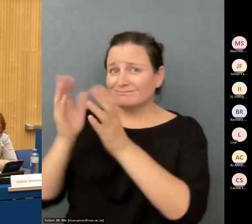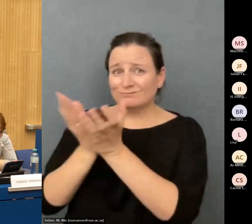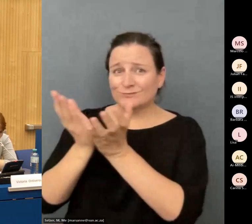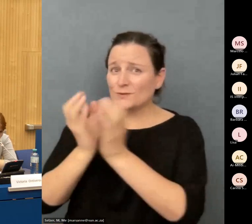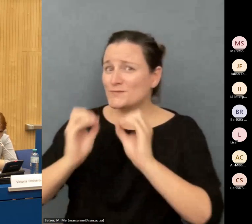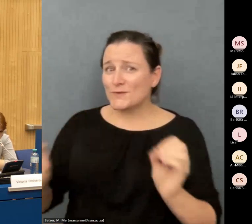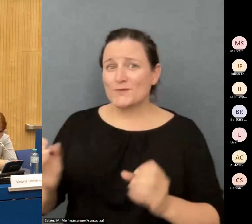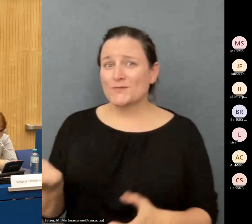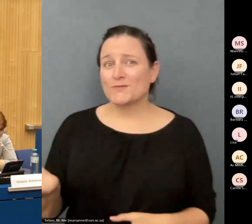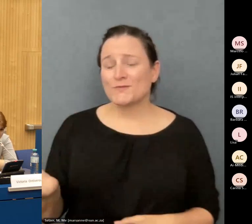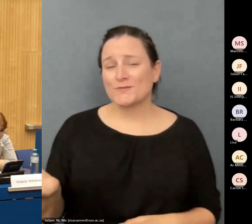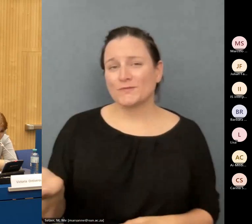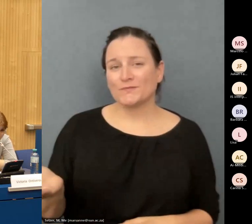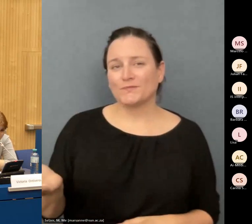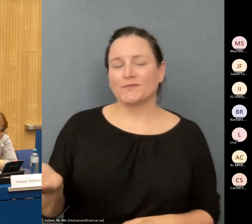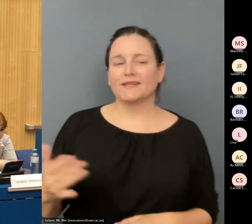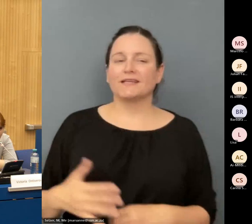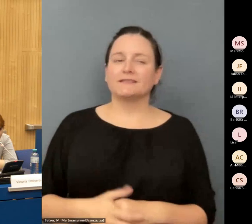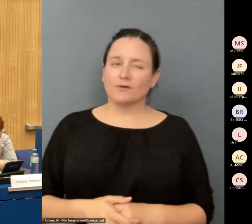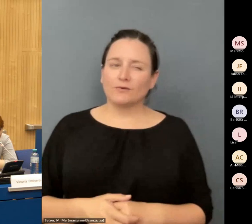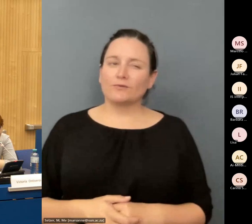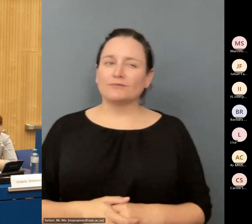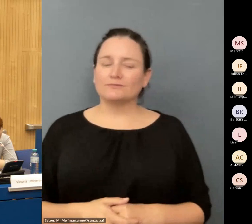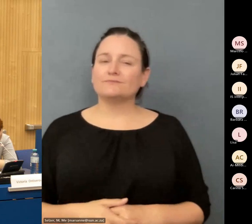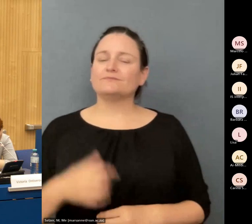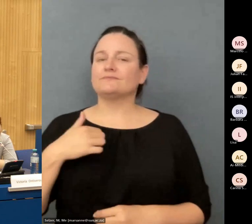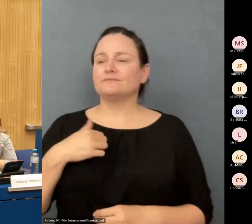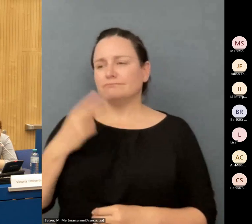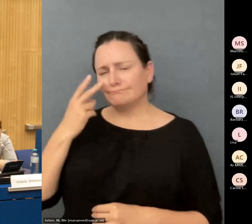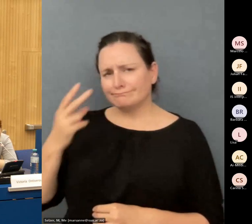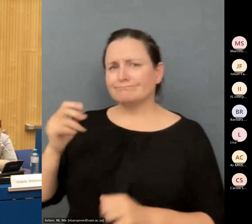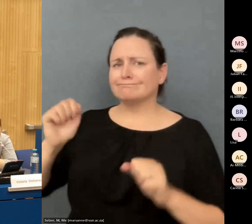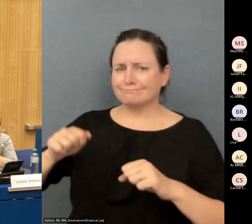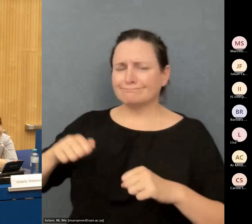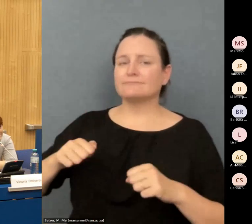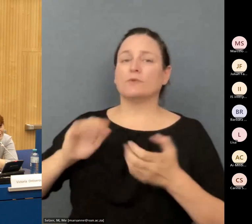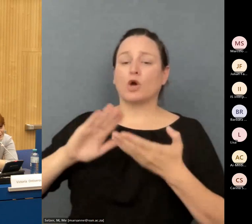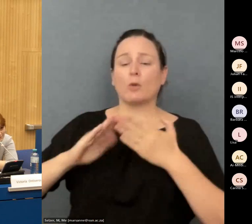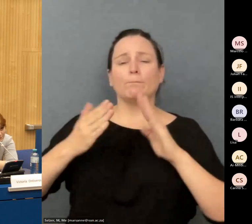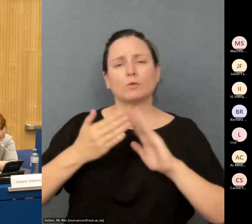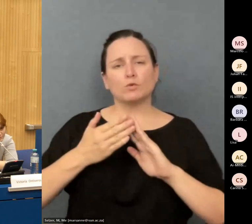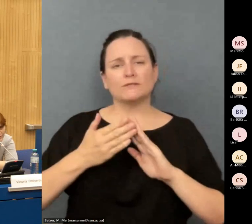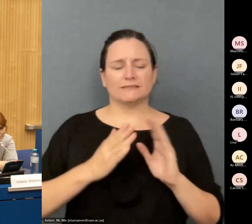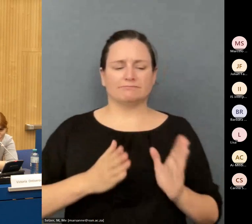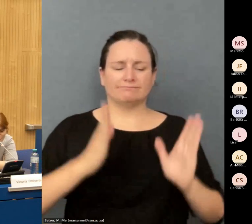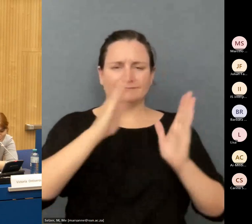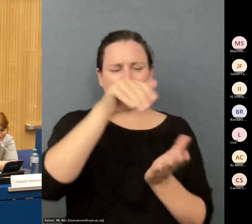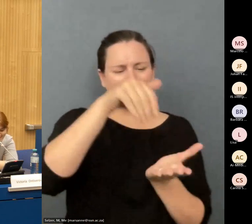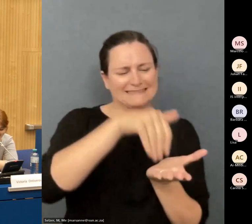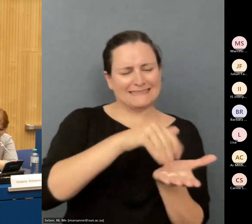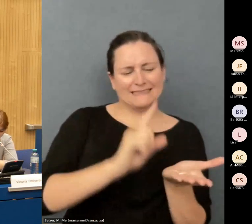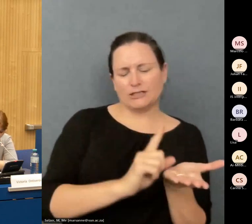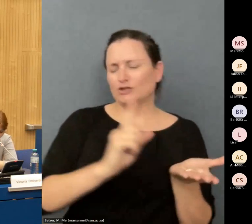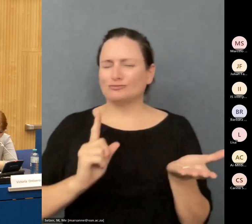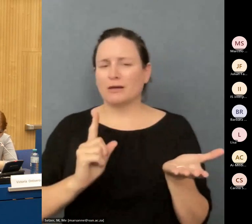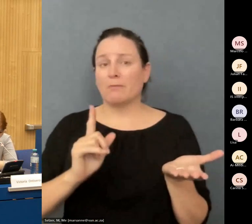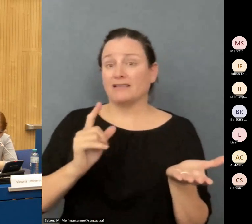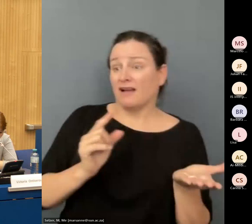the focus is not only on rural communities, but also in indigenous communities, such as the Oahu community